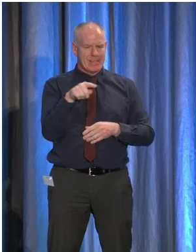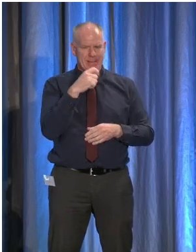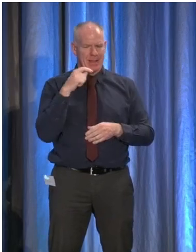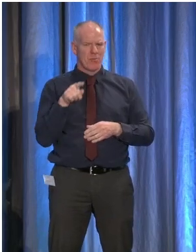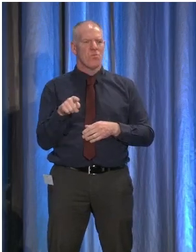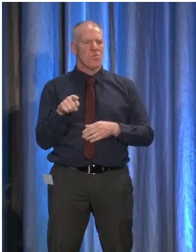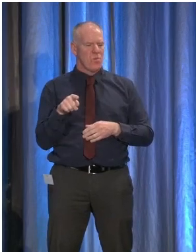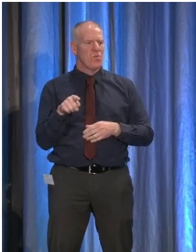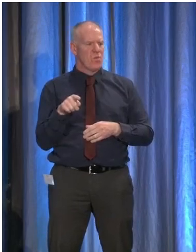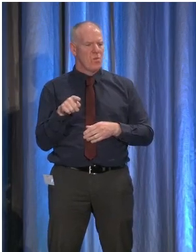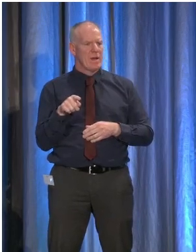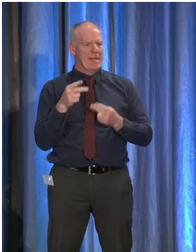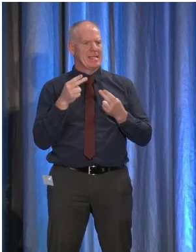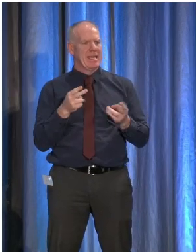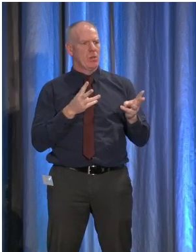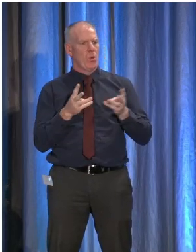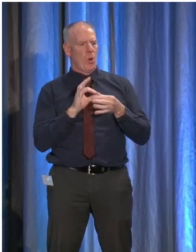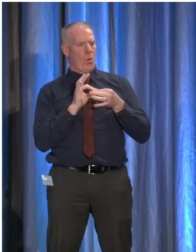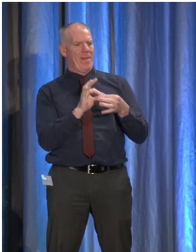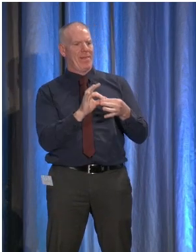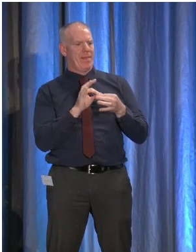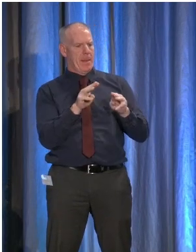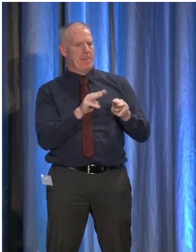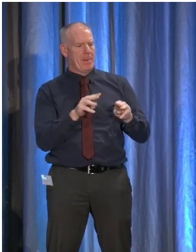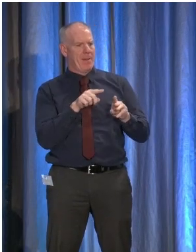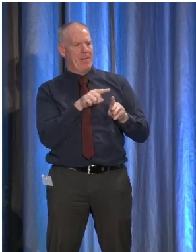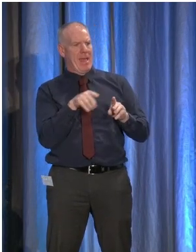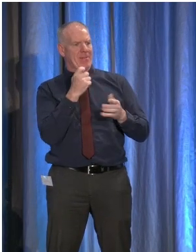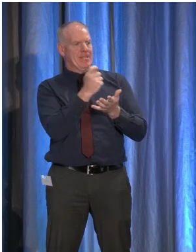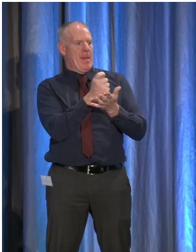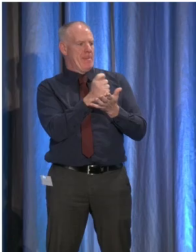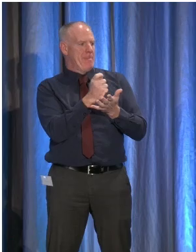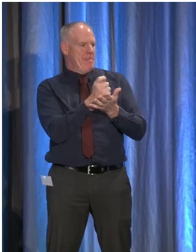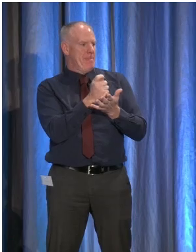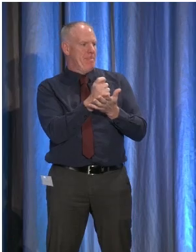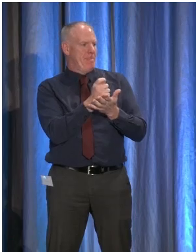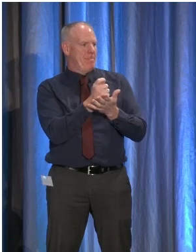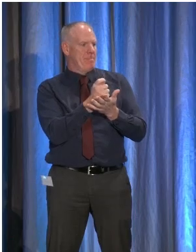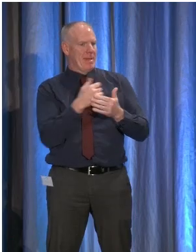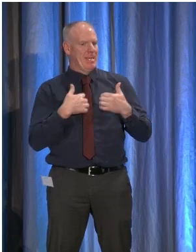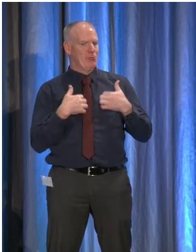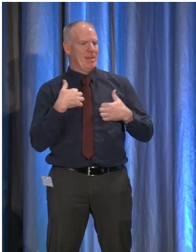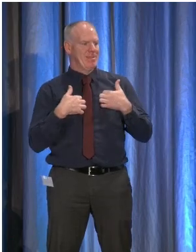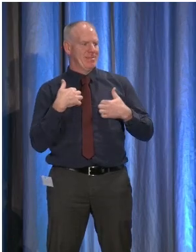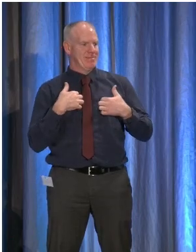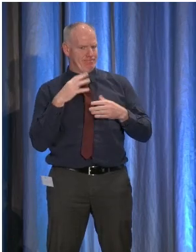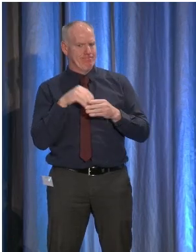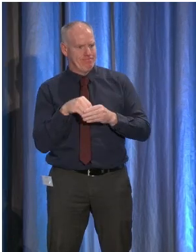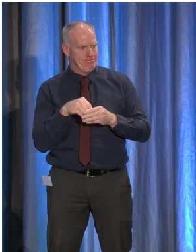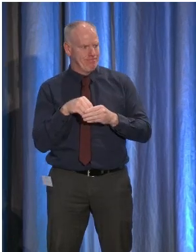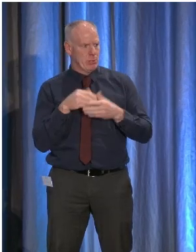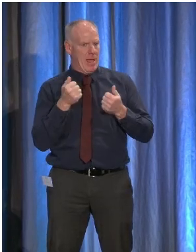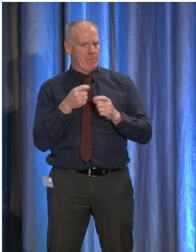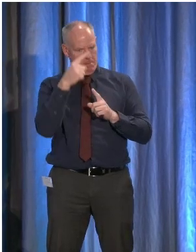us that they really need to work with people who have the time and the interest in